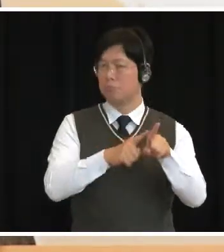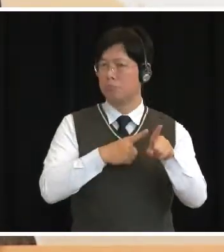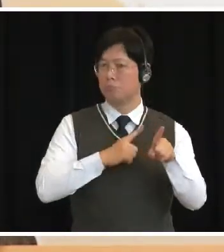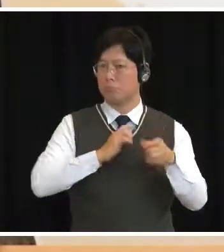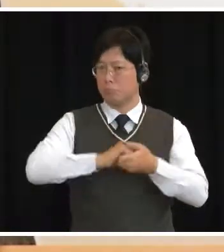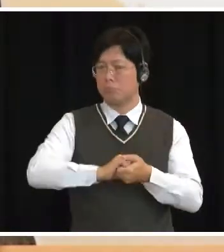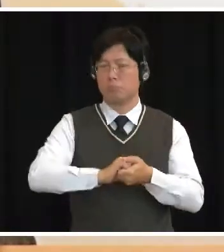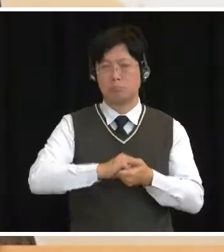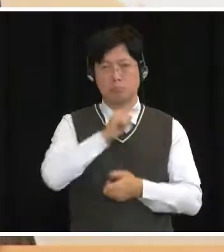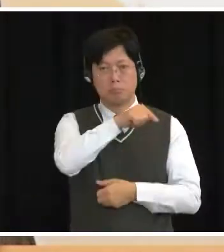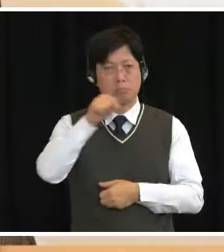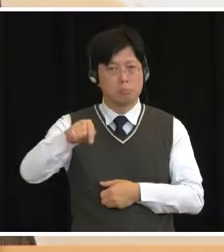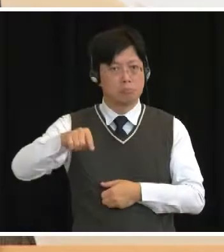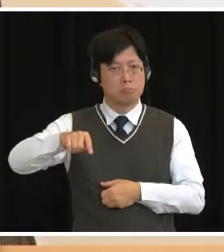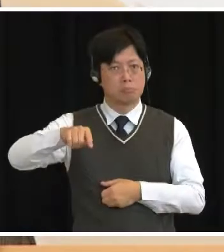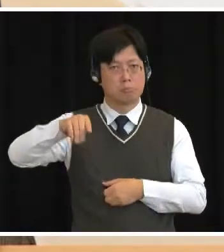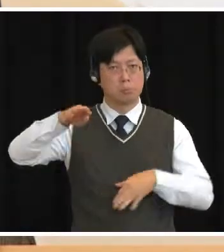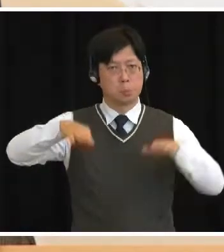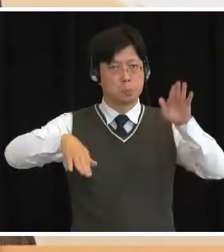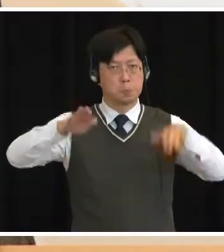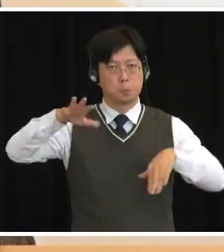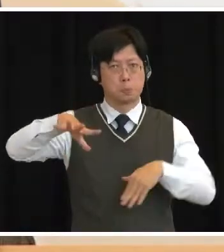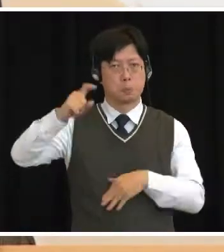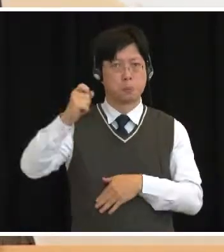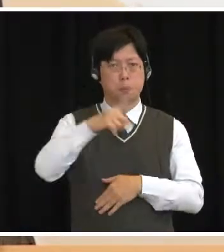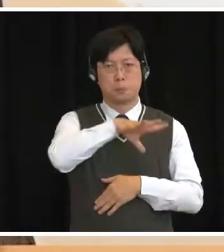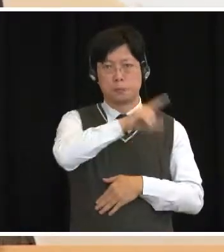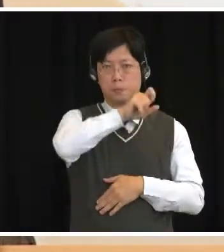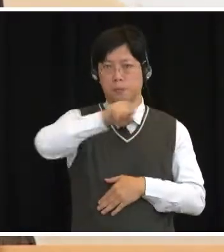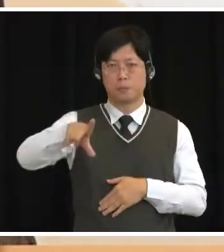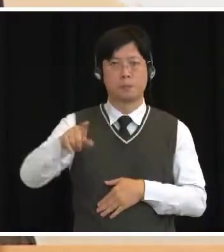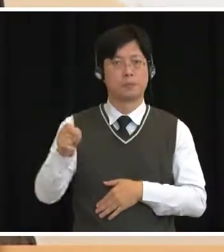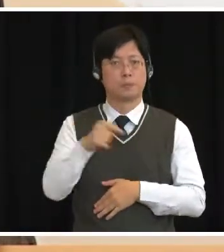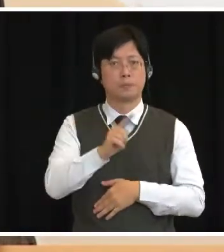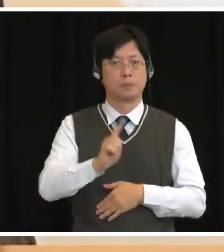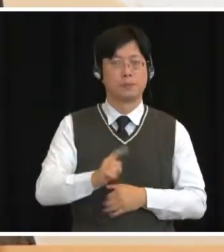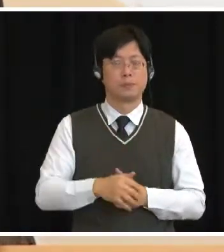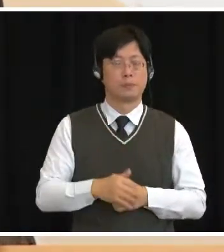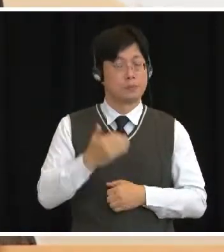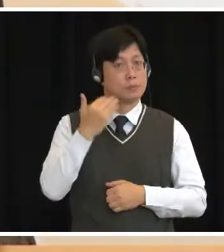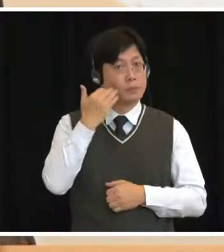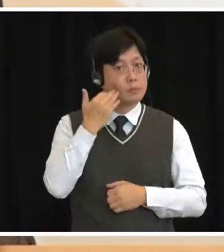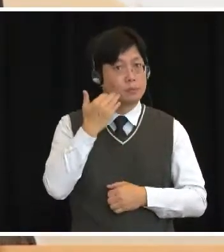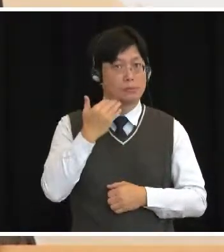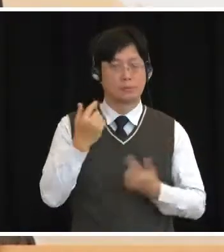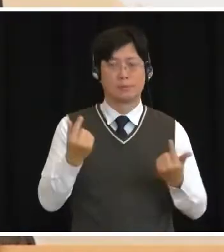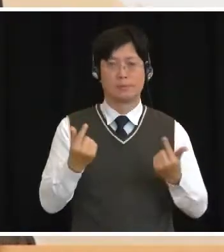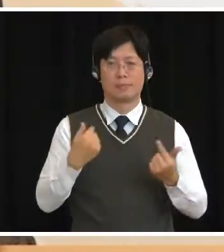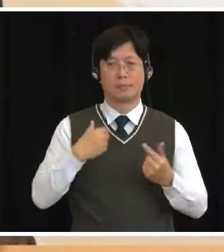And of course, I understand that when it comes to a conflict with the Constitution, that is